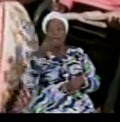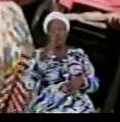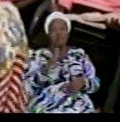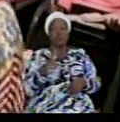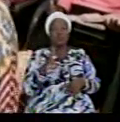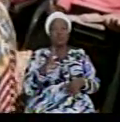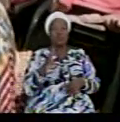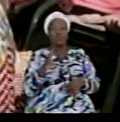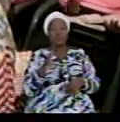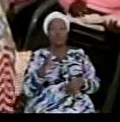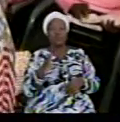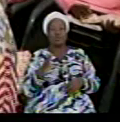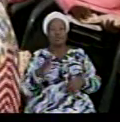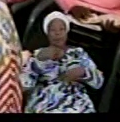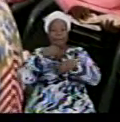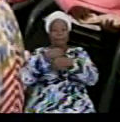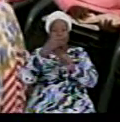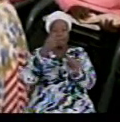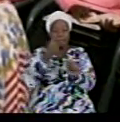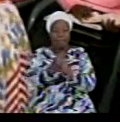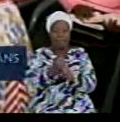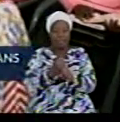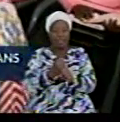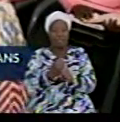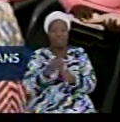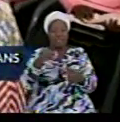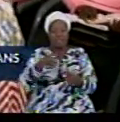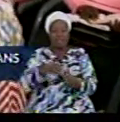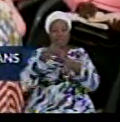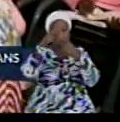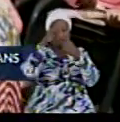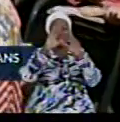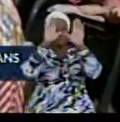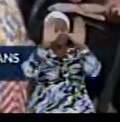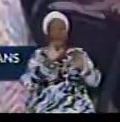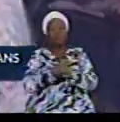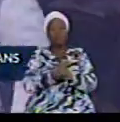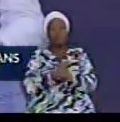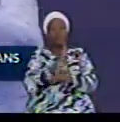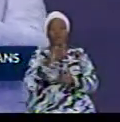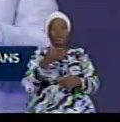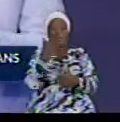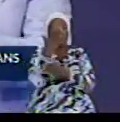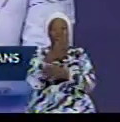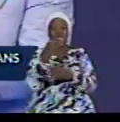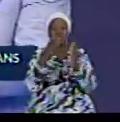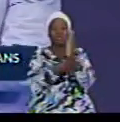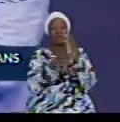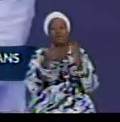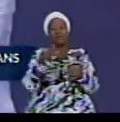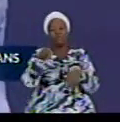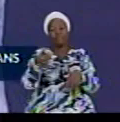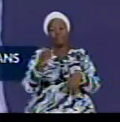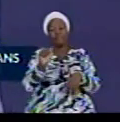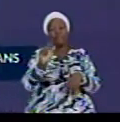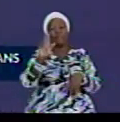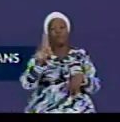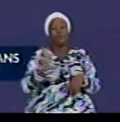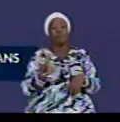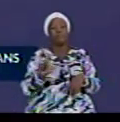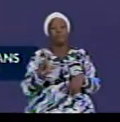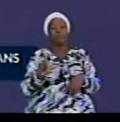wrought special miracles by the hands of Paul. God wrought